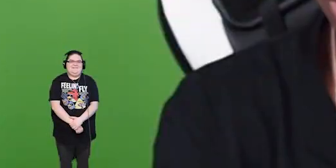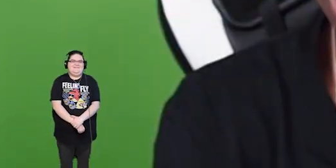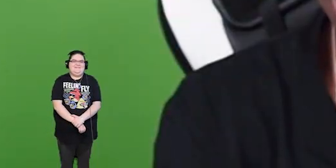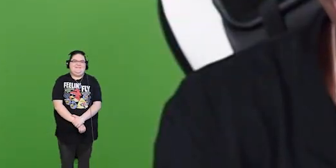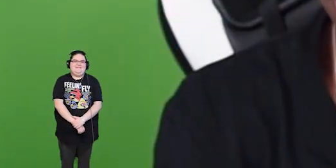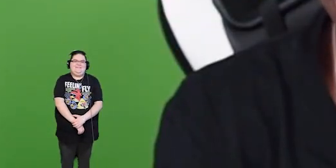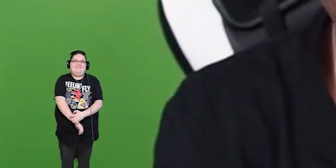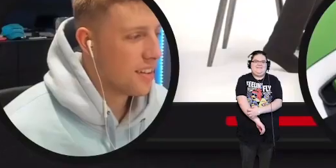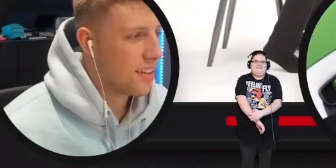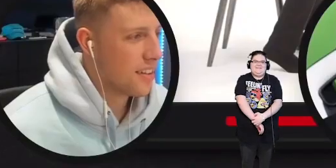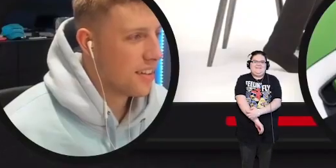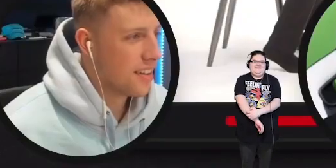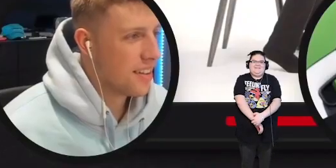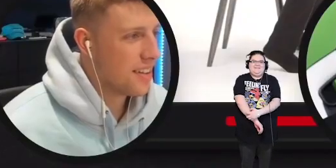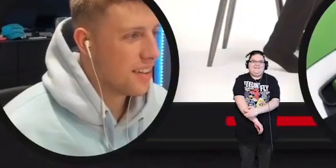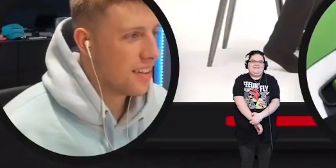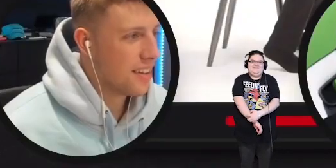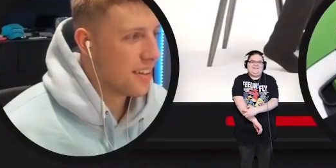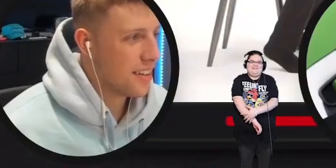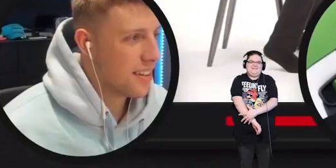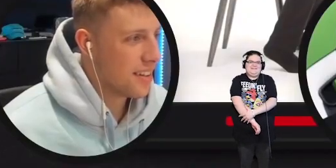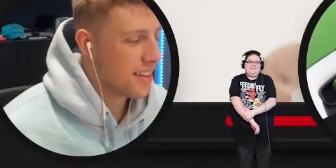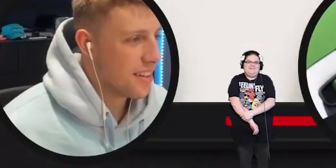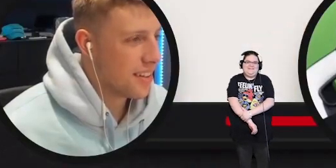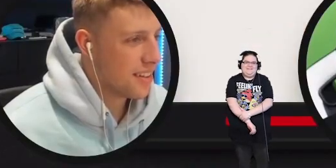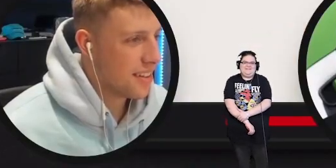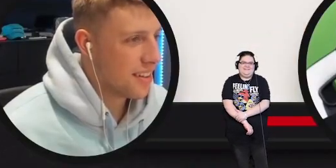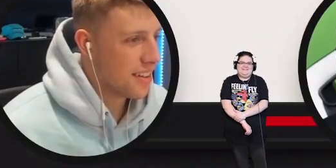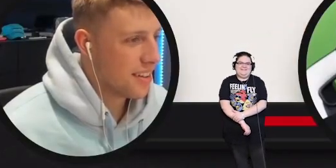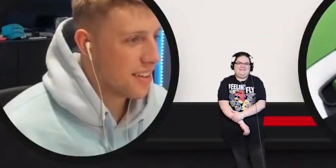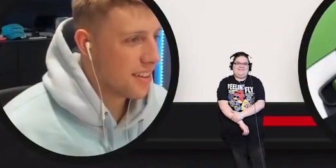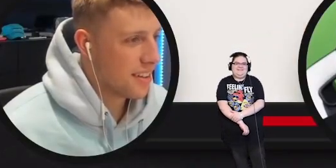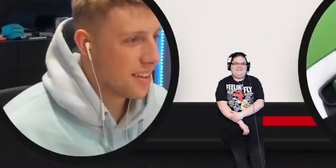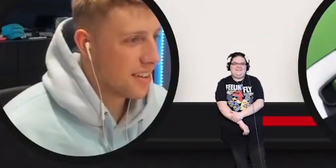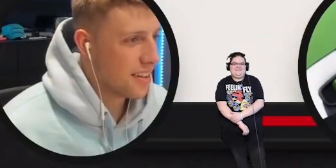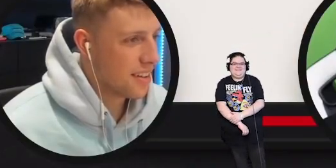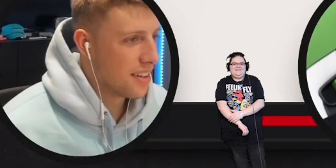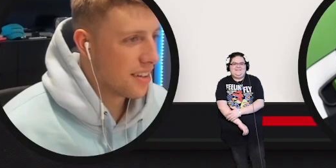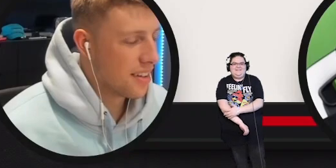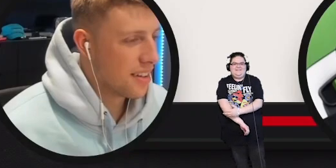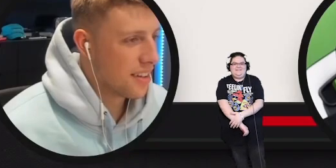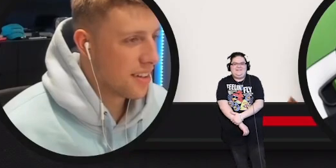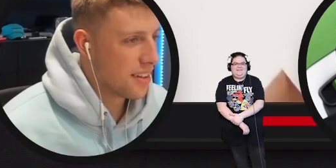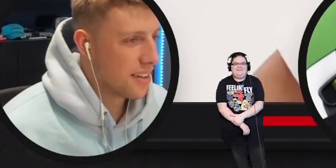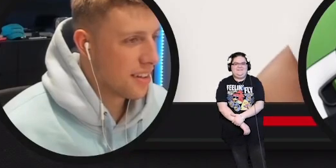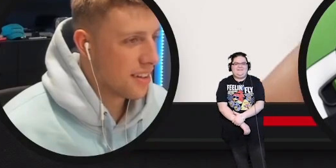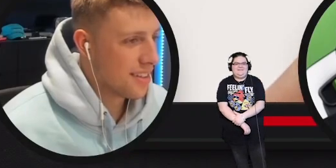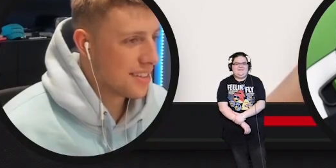Ooh, who do you reckon he's gonna pick? I feel like this is the part where the dating life goes into the real world, right? Like, how do you make that kind of decision?